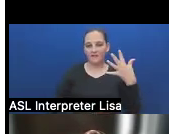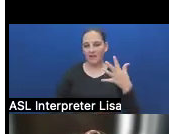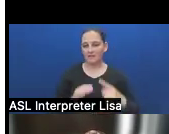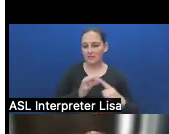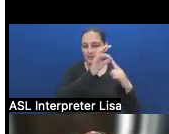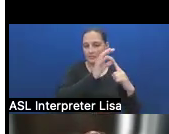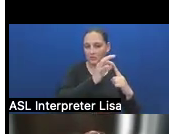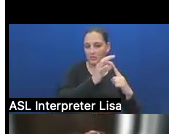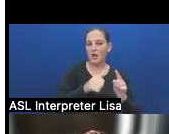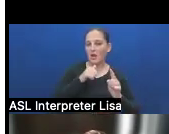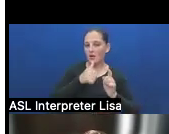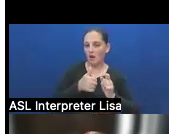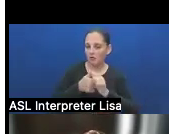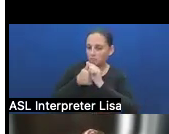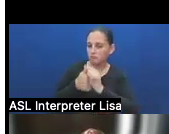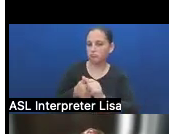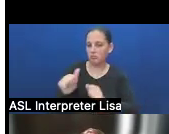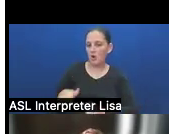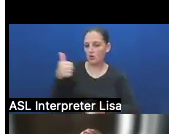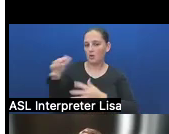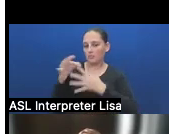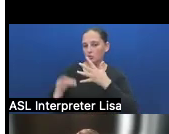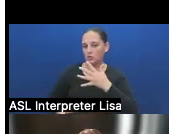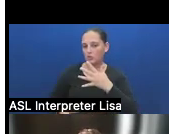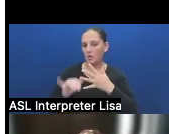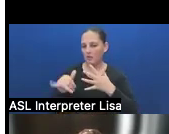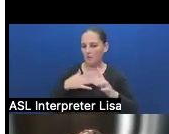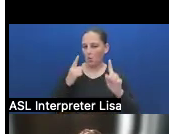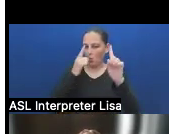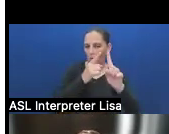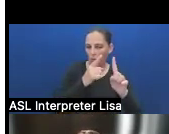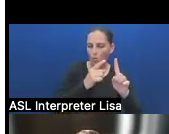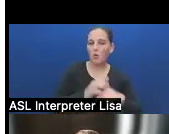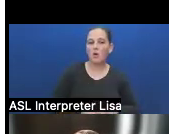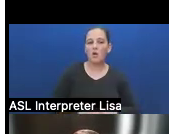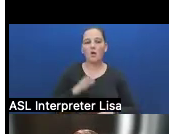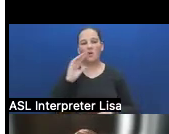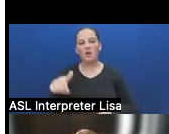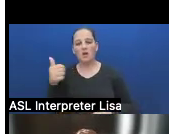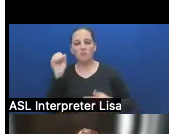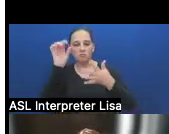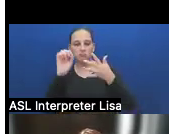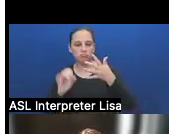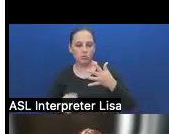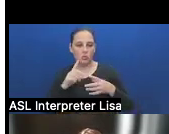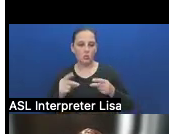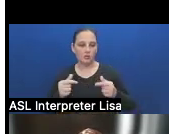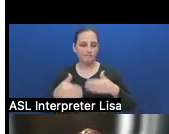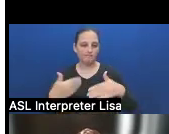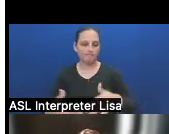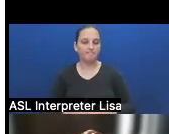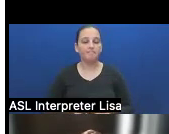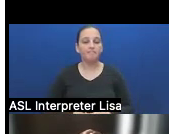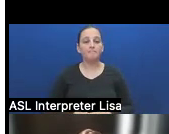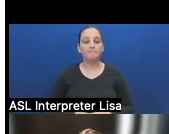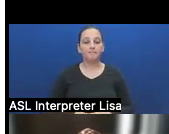non-conforming alternatives. That is my main goal, but I want to go through some other things quickly. And when